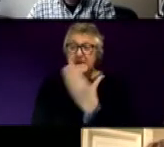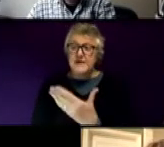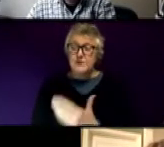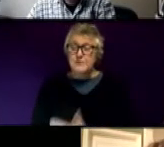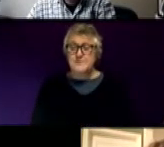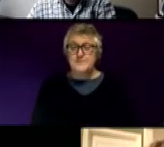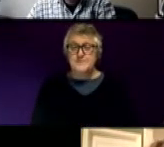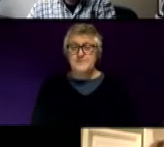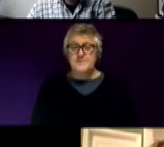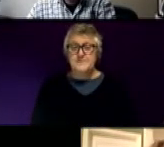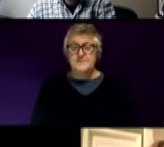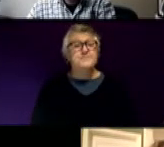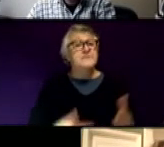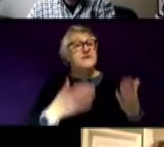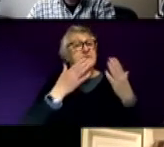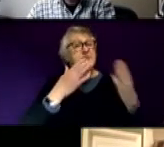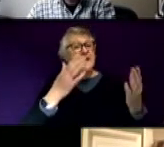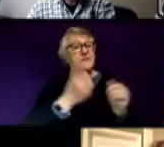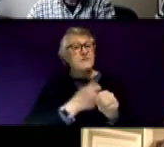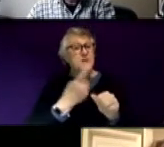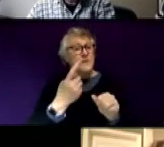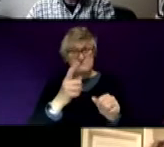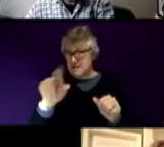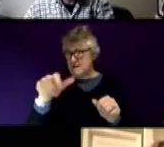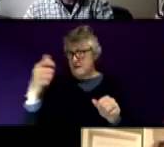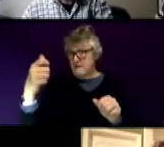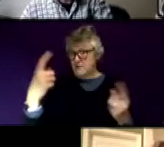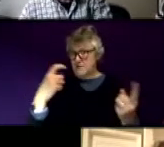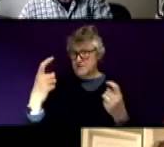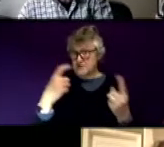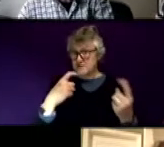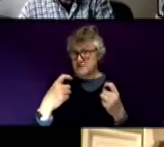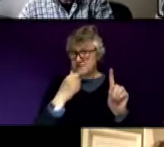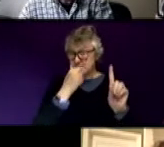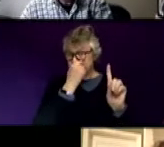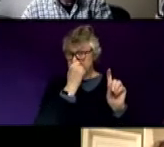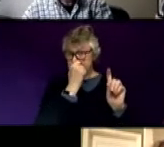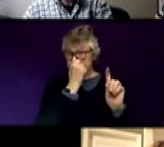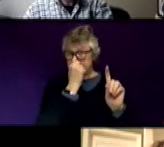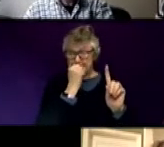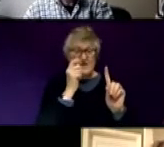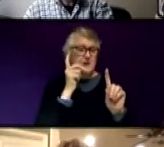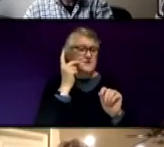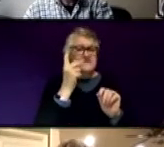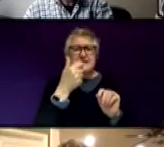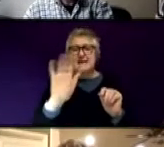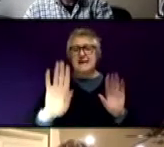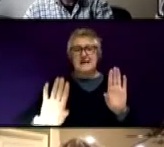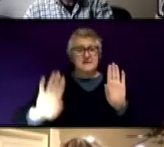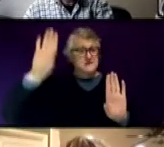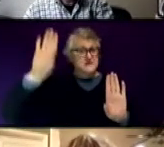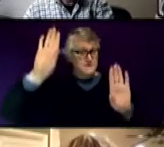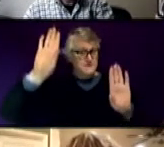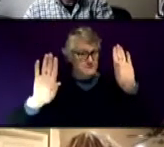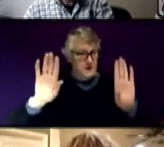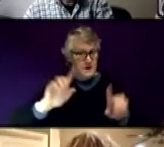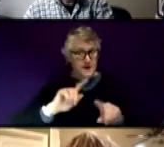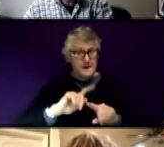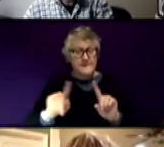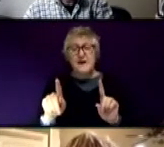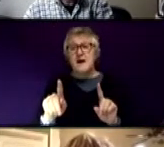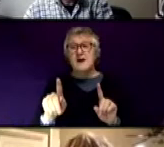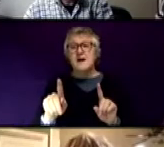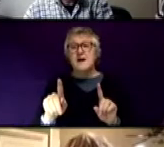Thank you, everyone. Is there any other questions? I don't see any hands up, but if we look once